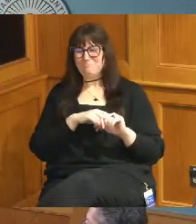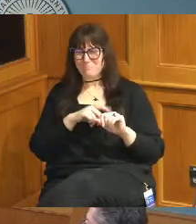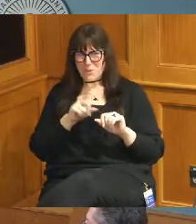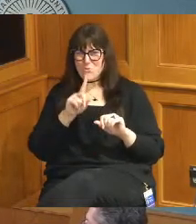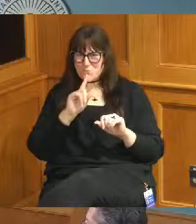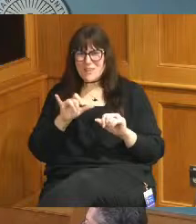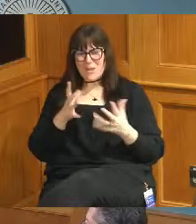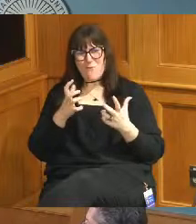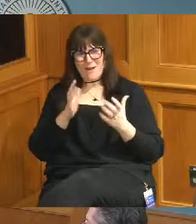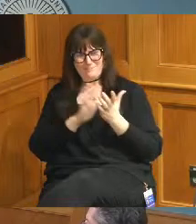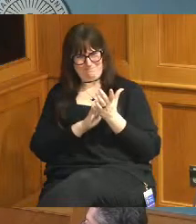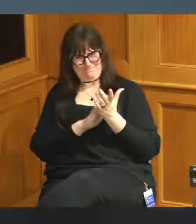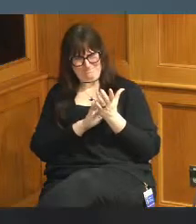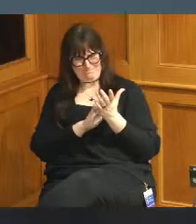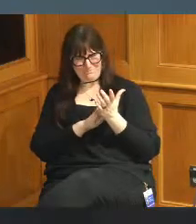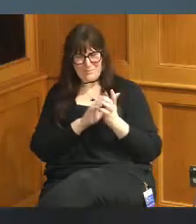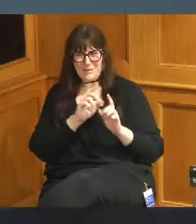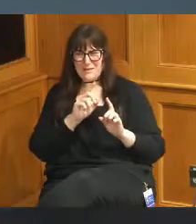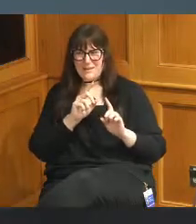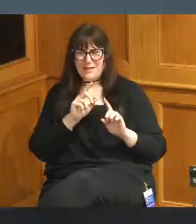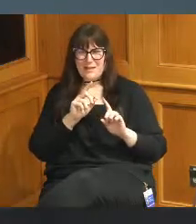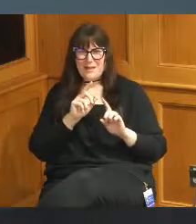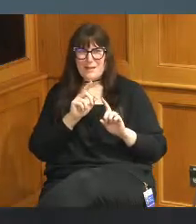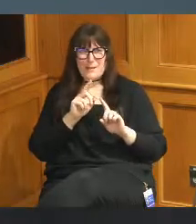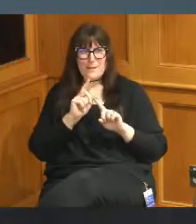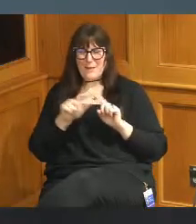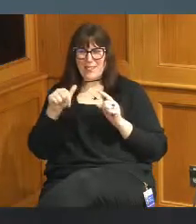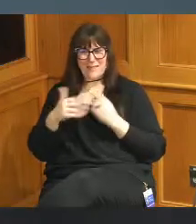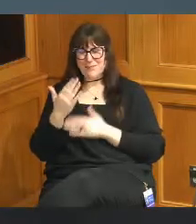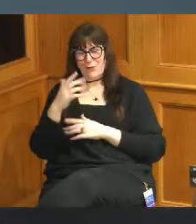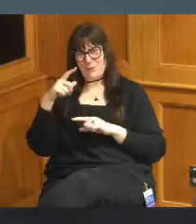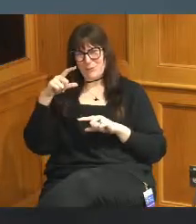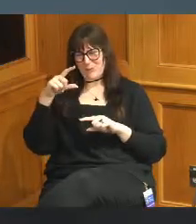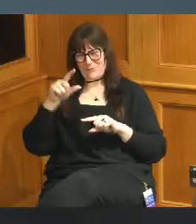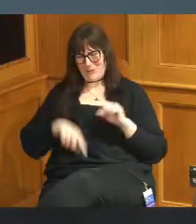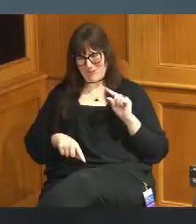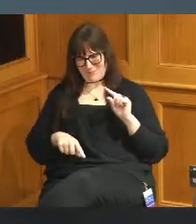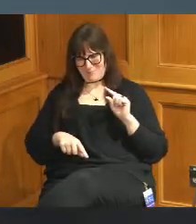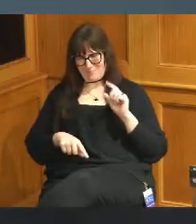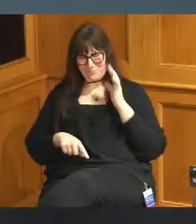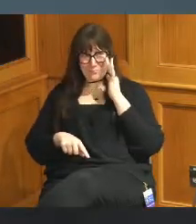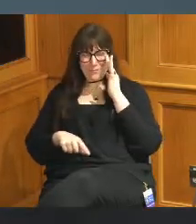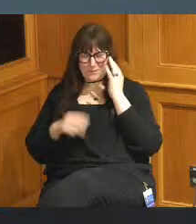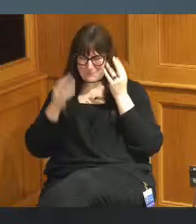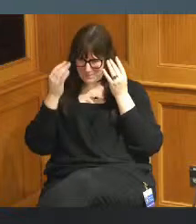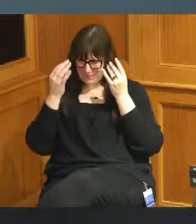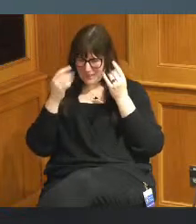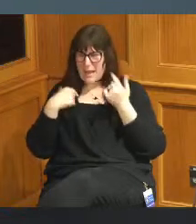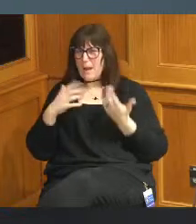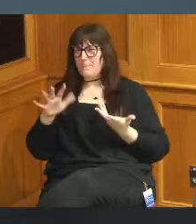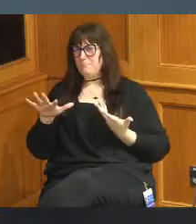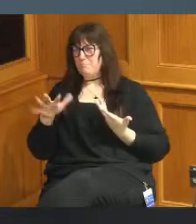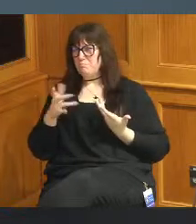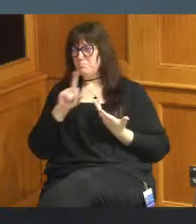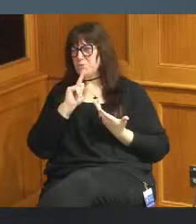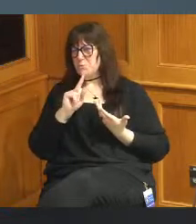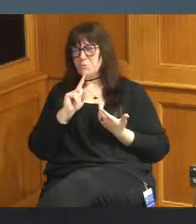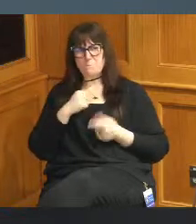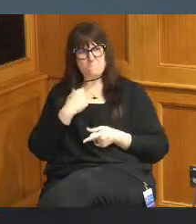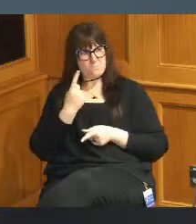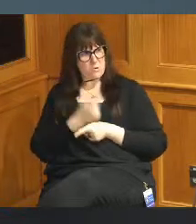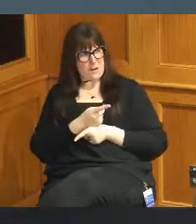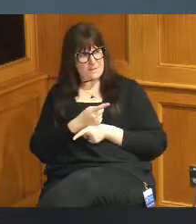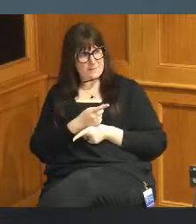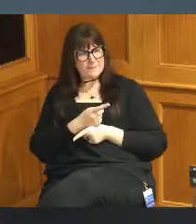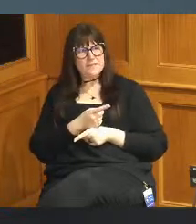to be recognized. We're not able to get him this morning, and I'm thinking, and I'm pretty sure I'm right,